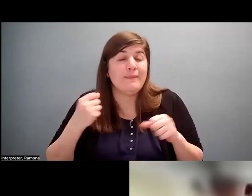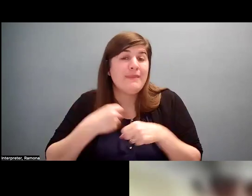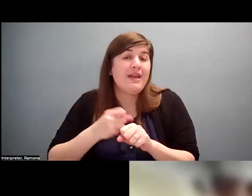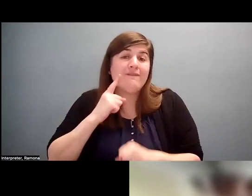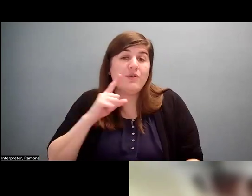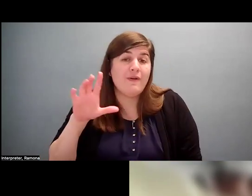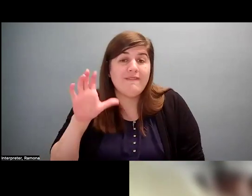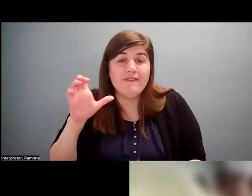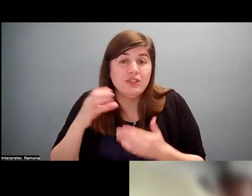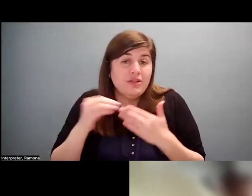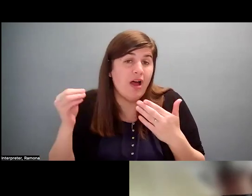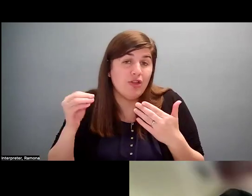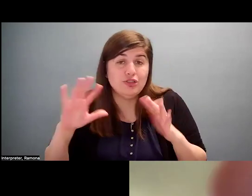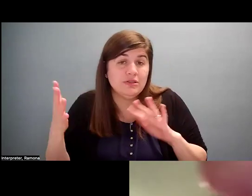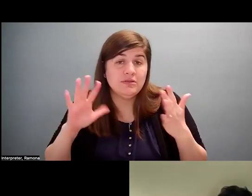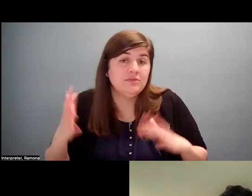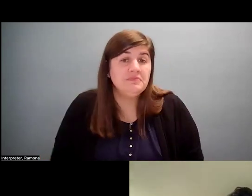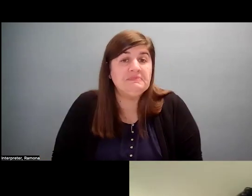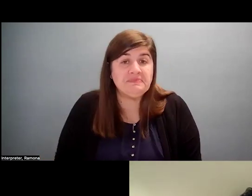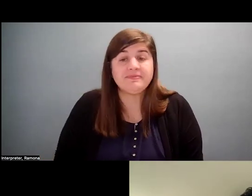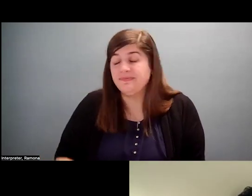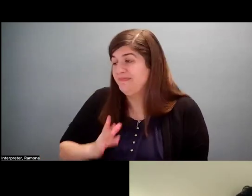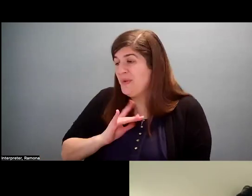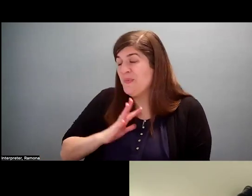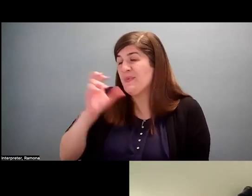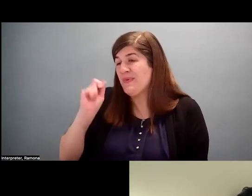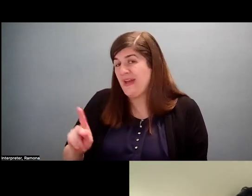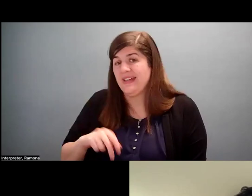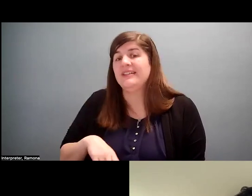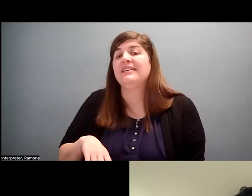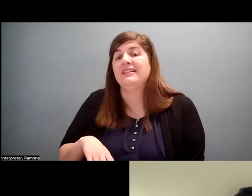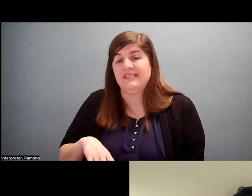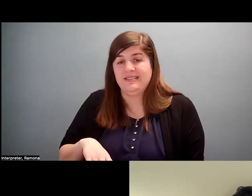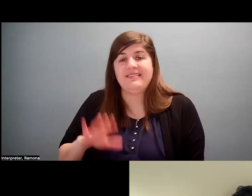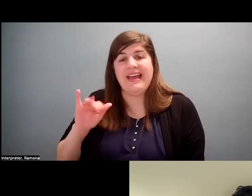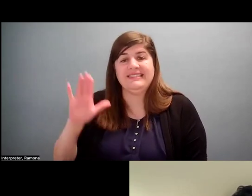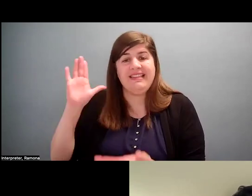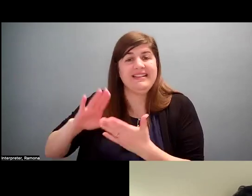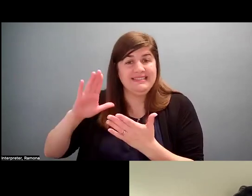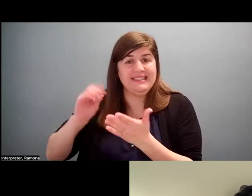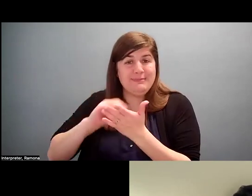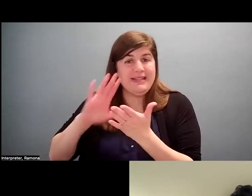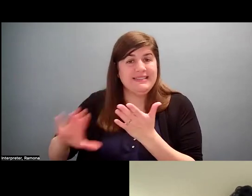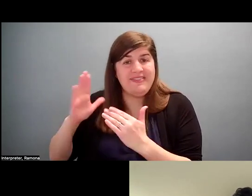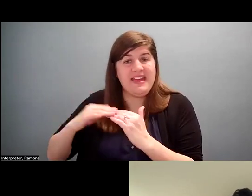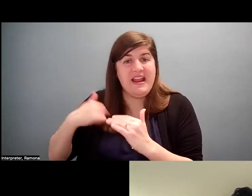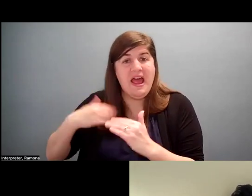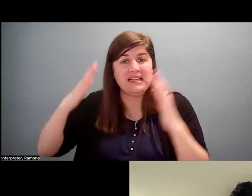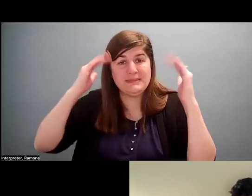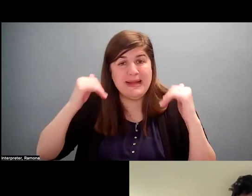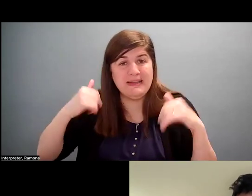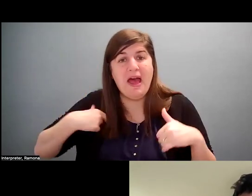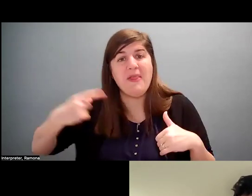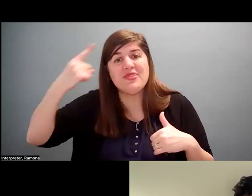so. Cool. Um, that's actually less expensive than I was afraid it was going to be. The like Like I'm